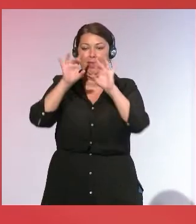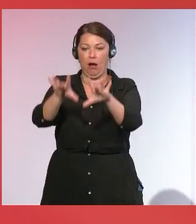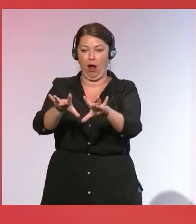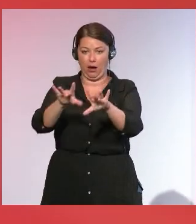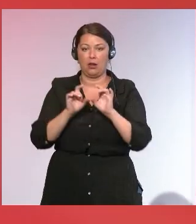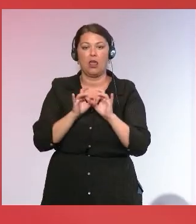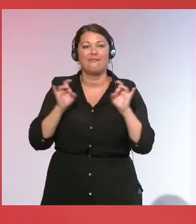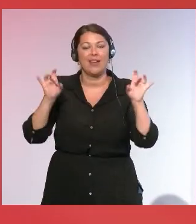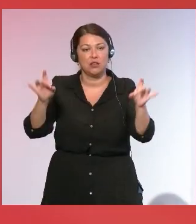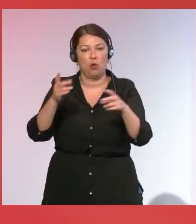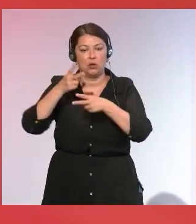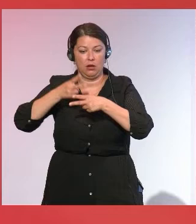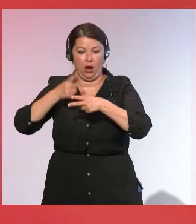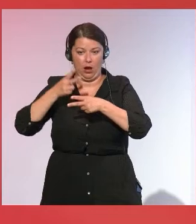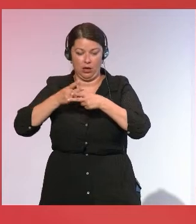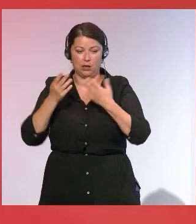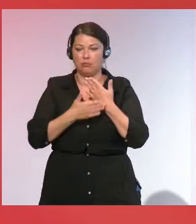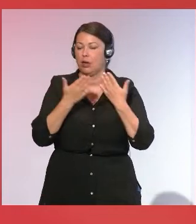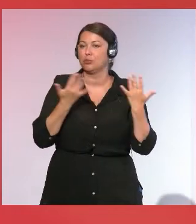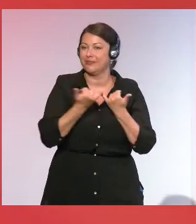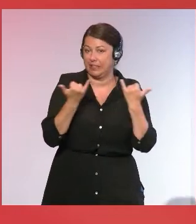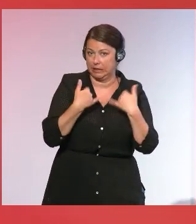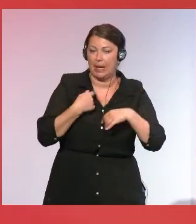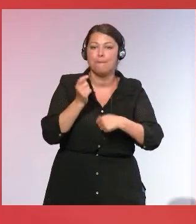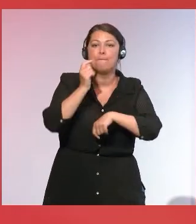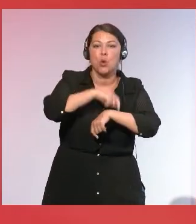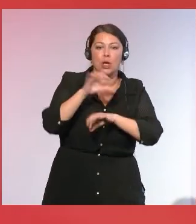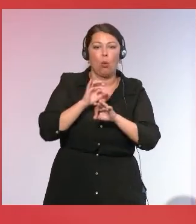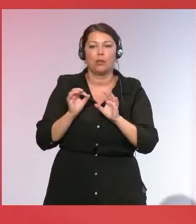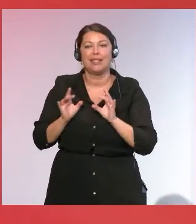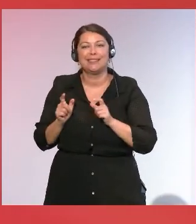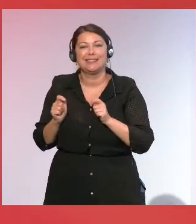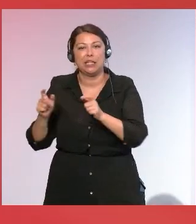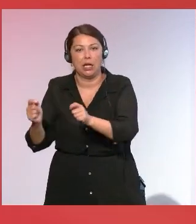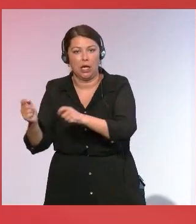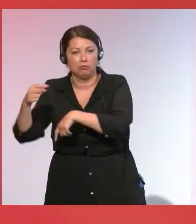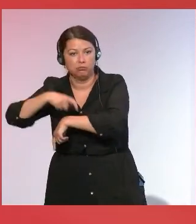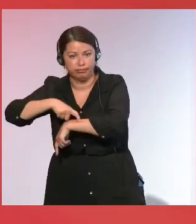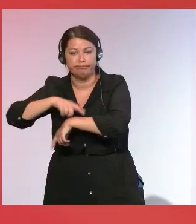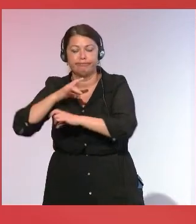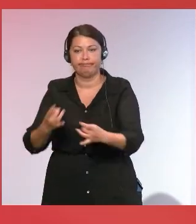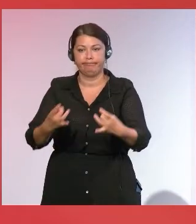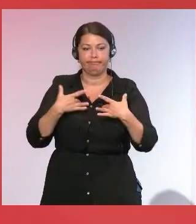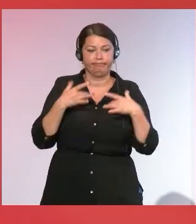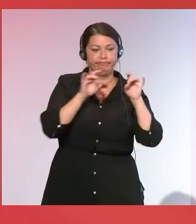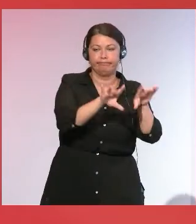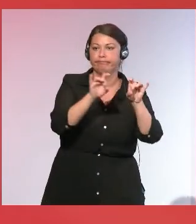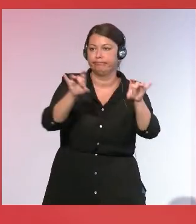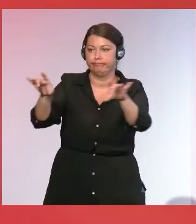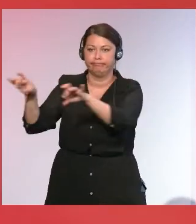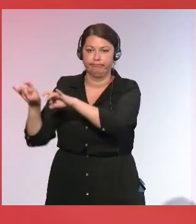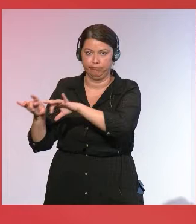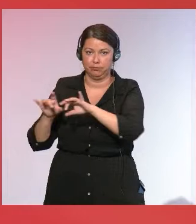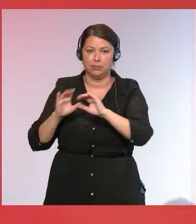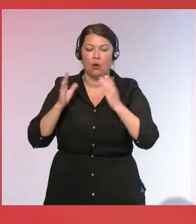or a tick between a mammal or a human and another human. So things like dengue, malaria,